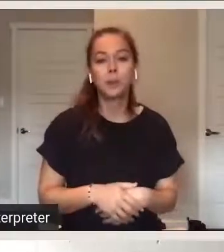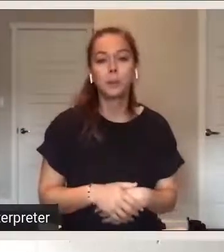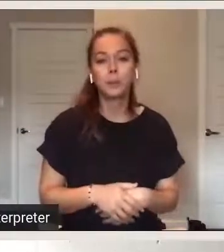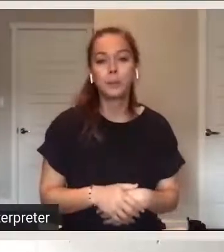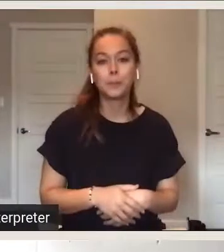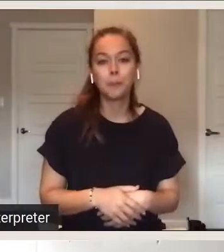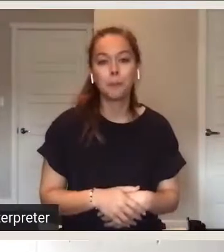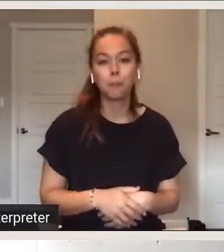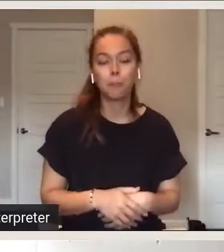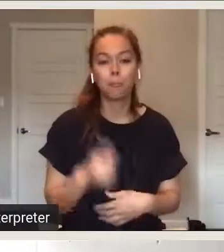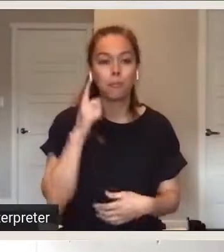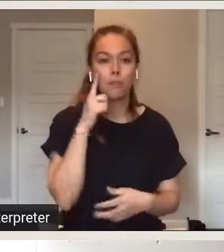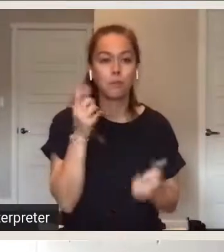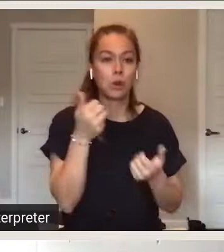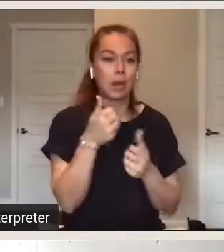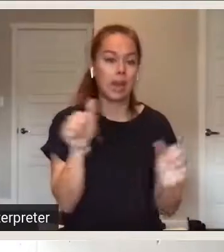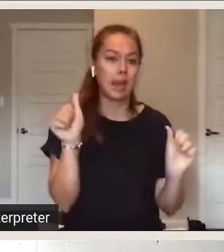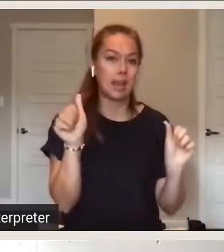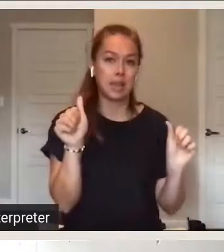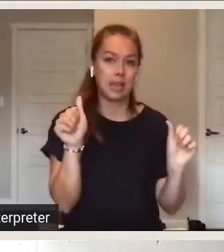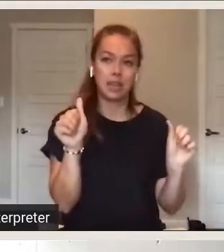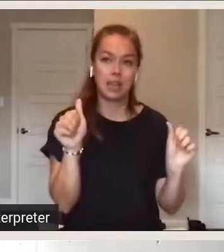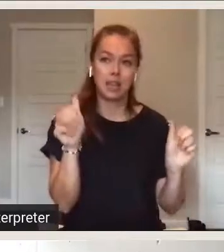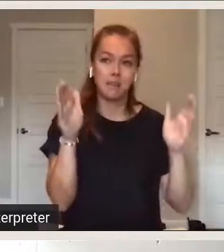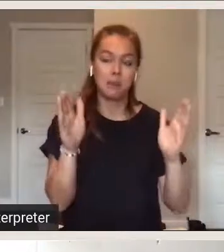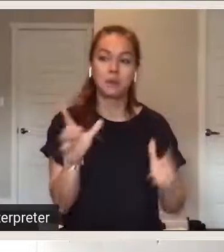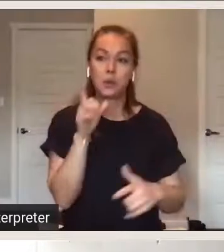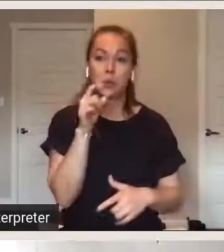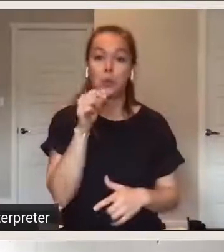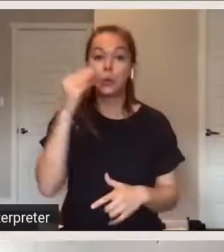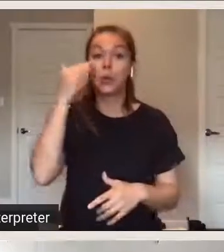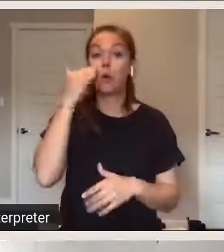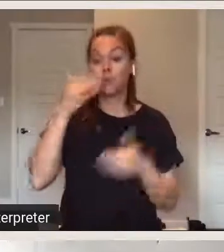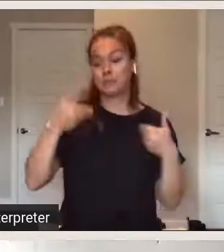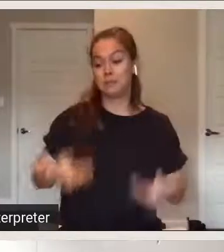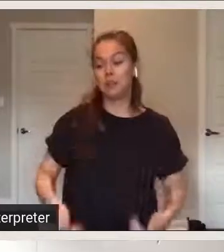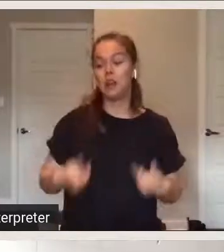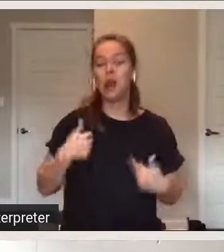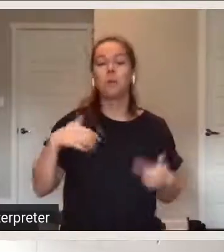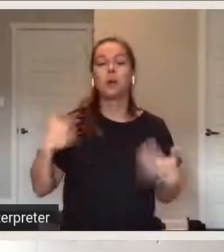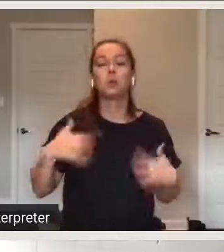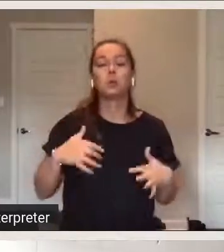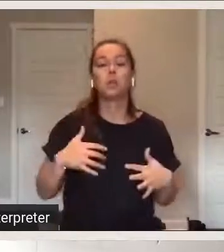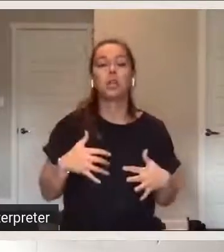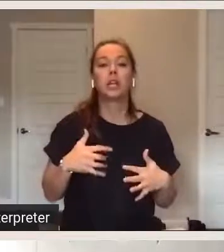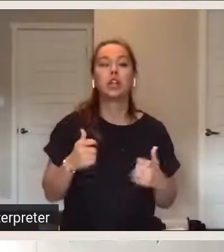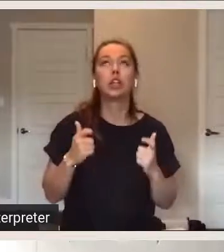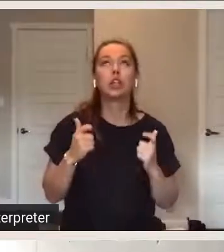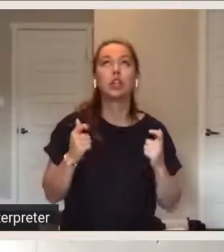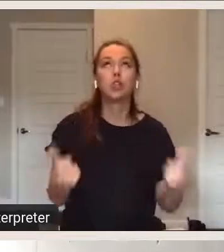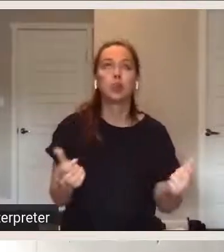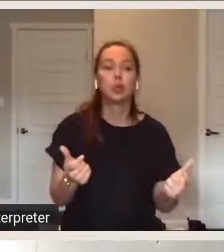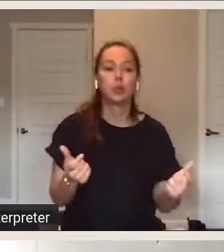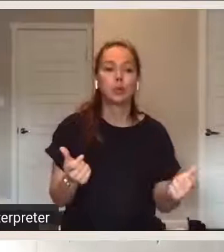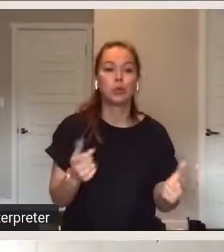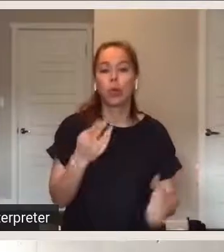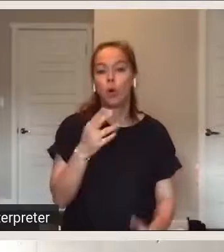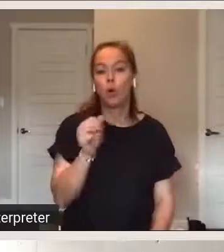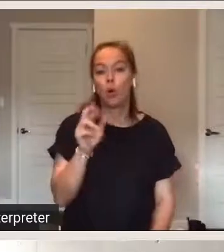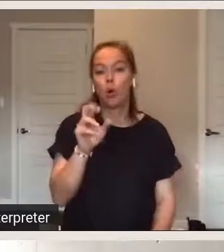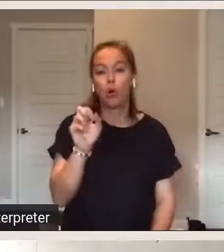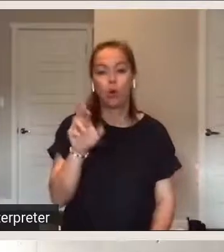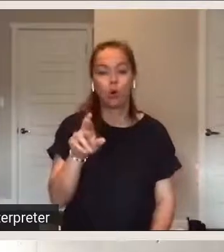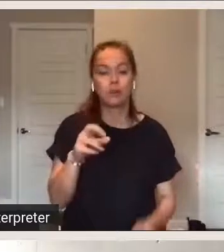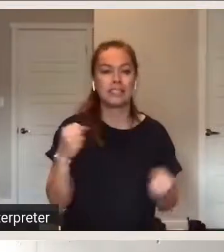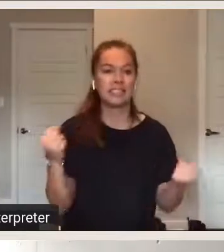For anyone who knows me, I'm a huge, huge horror fan. So, I still